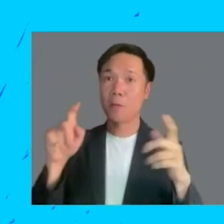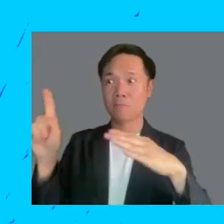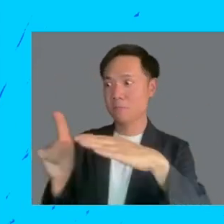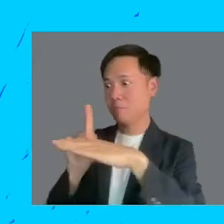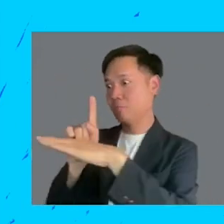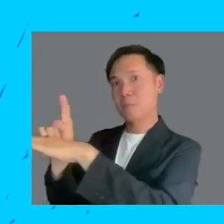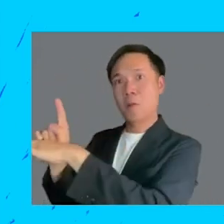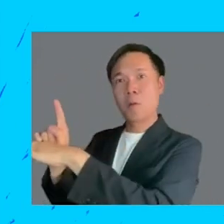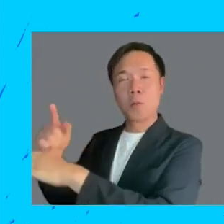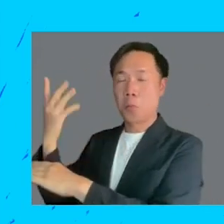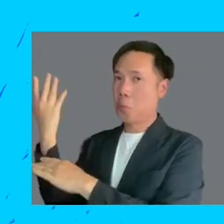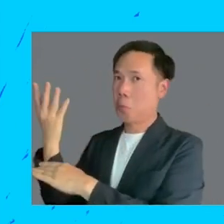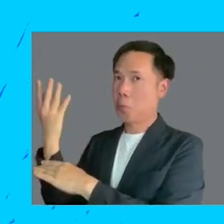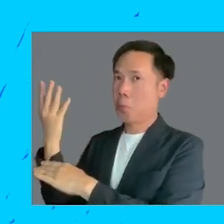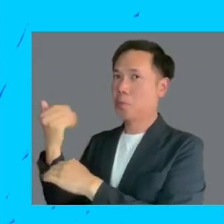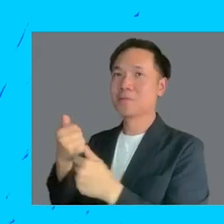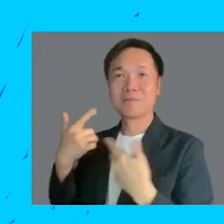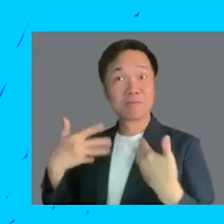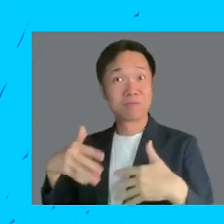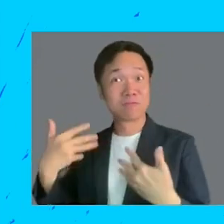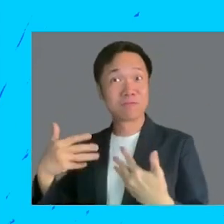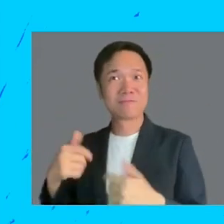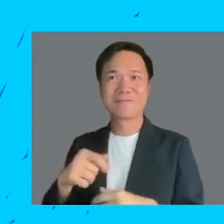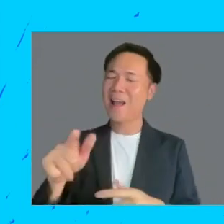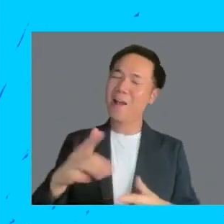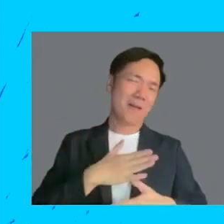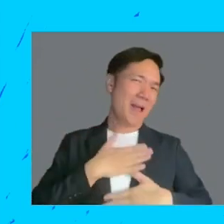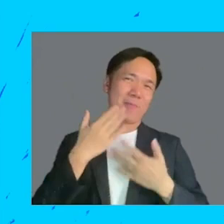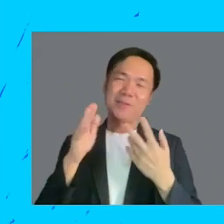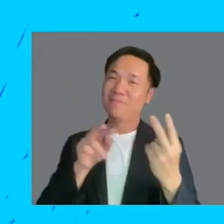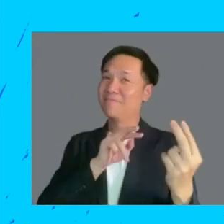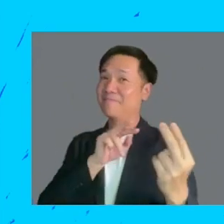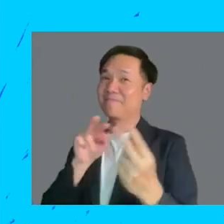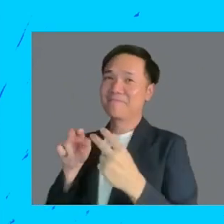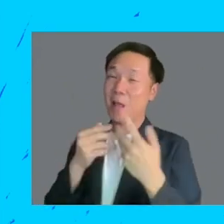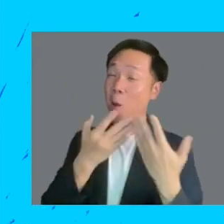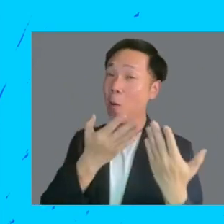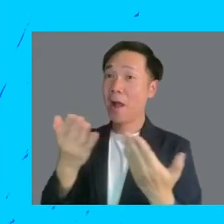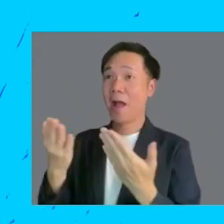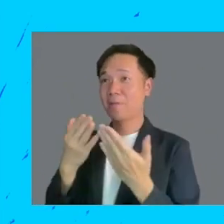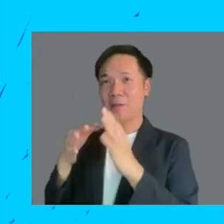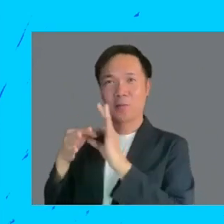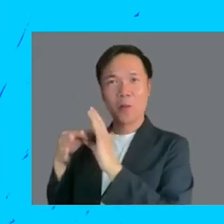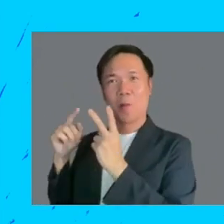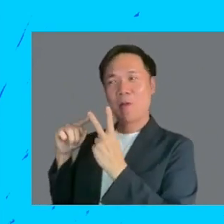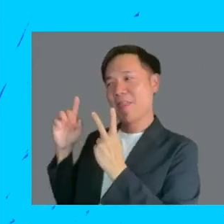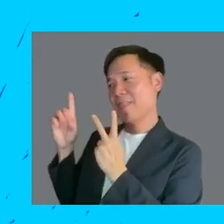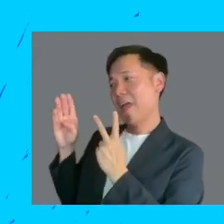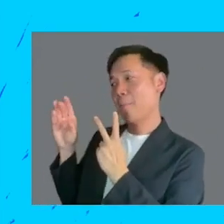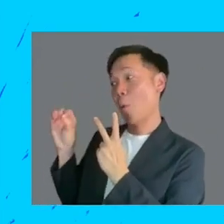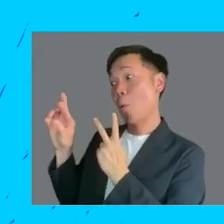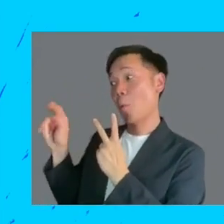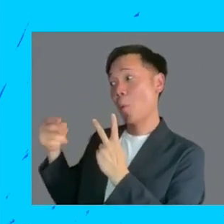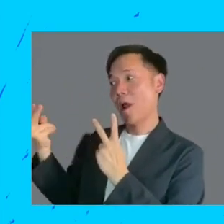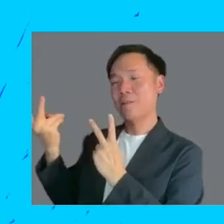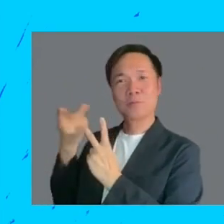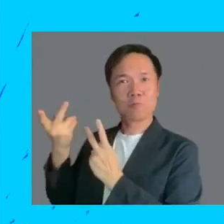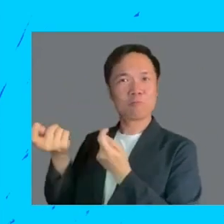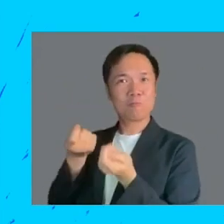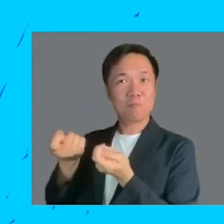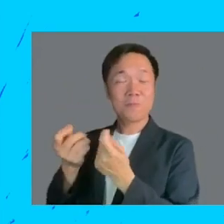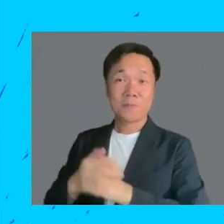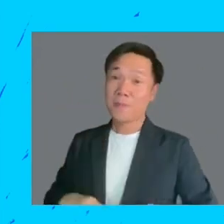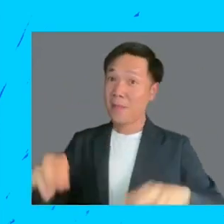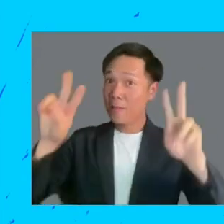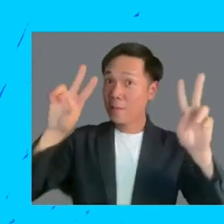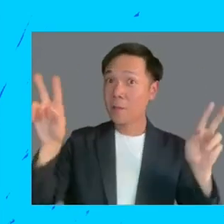and I'm just excited to be delivering this session alongside Deborah. So this session will focus on addressing